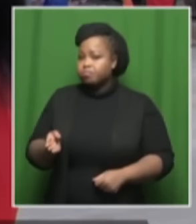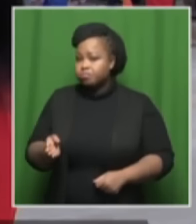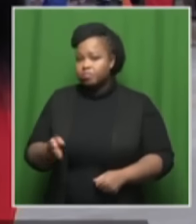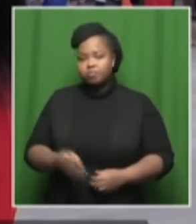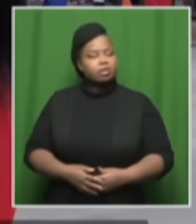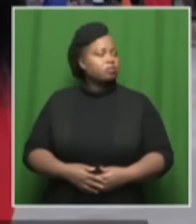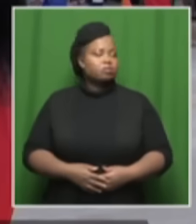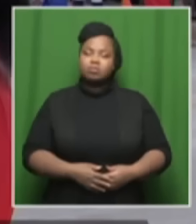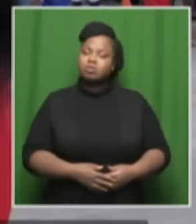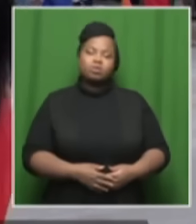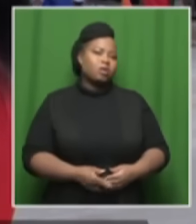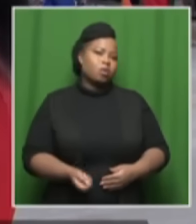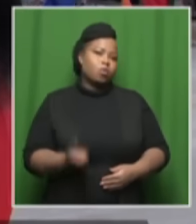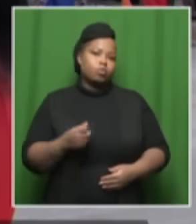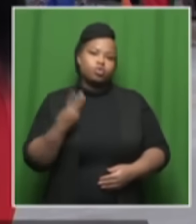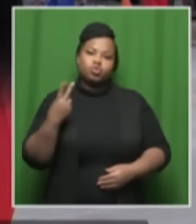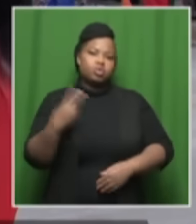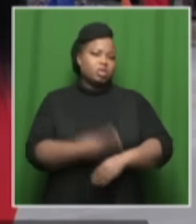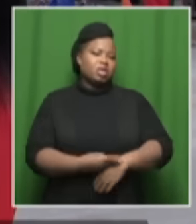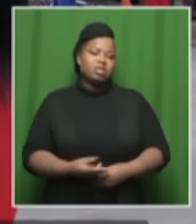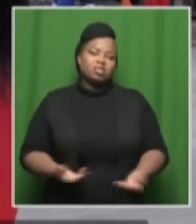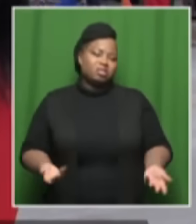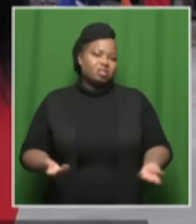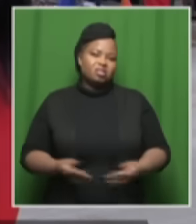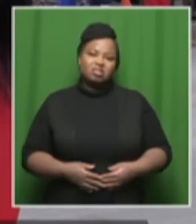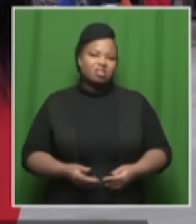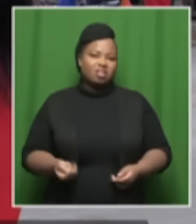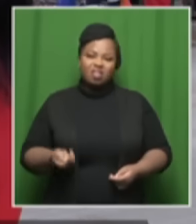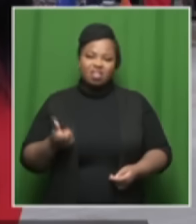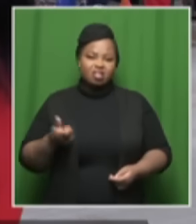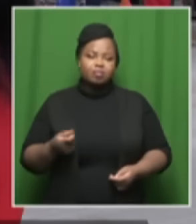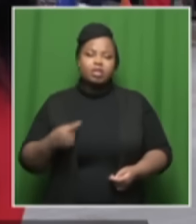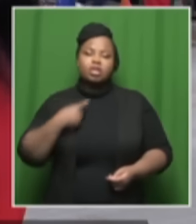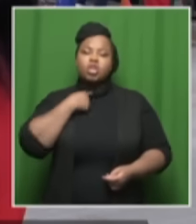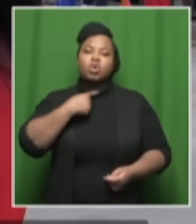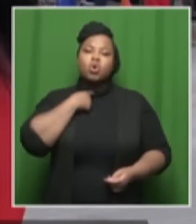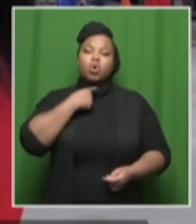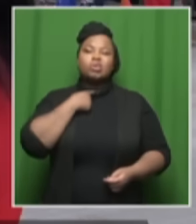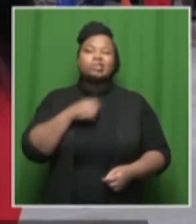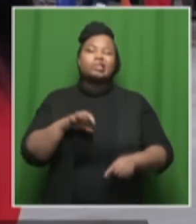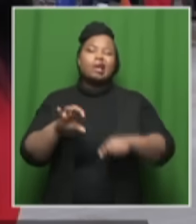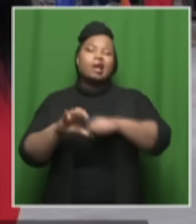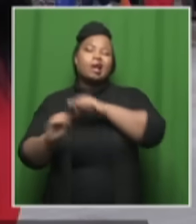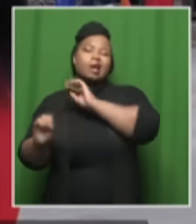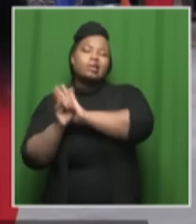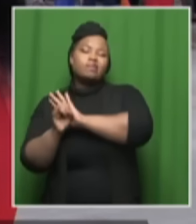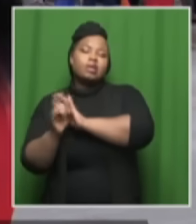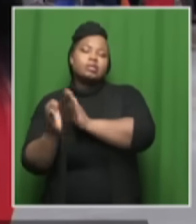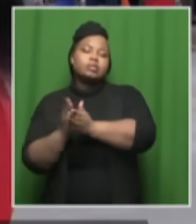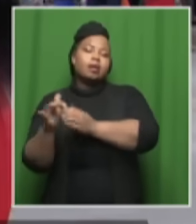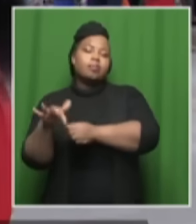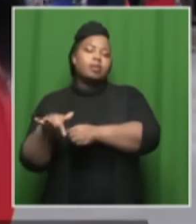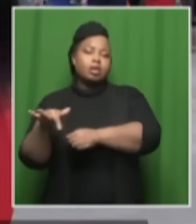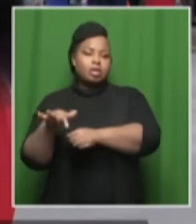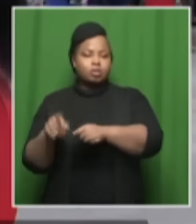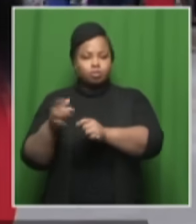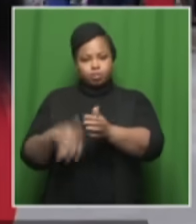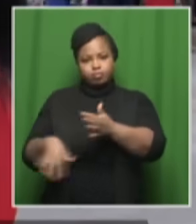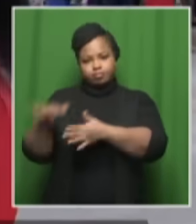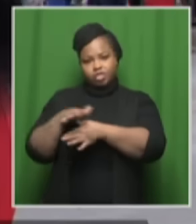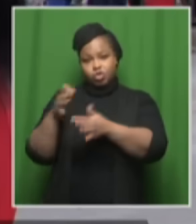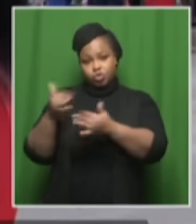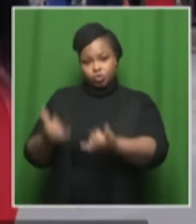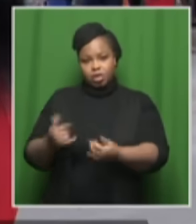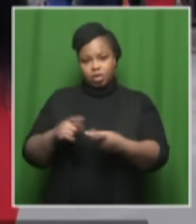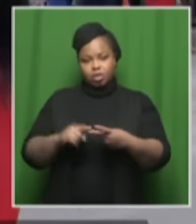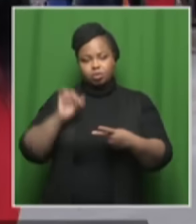been working now for almost 2 days and found very little signs, but the dogs are pointing in certain areas. So that's what we're prioritizing through today,